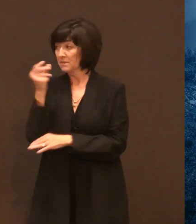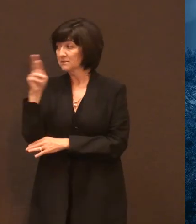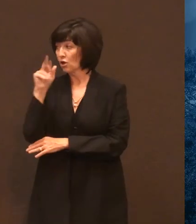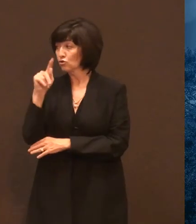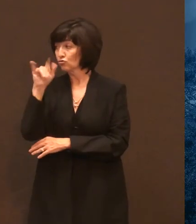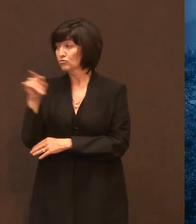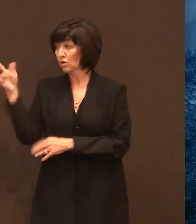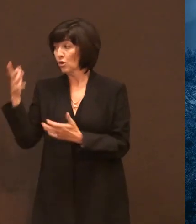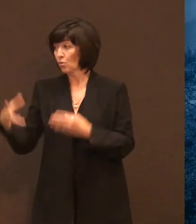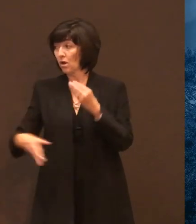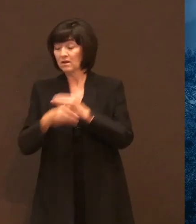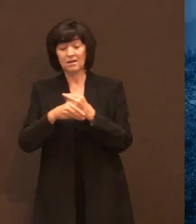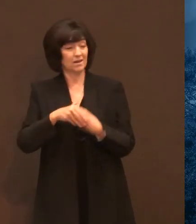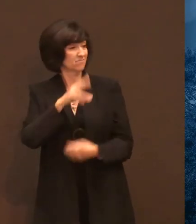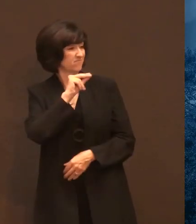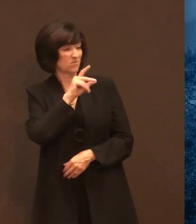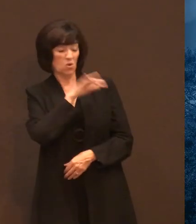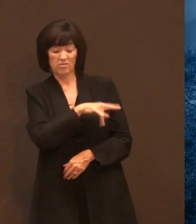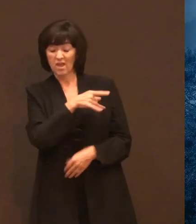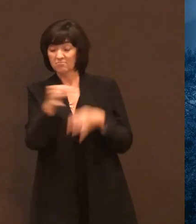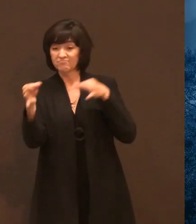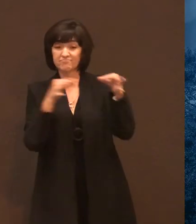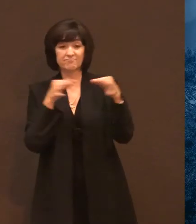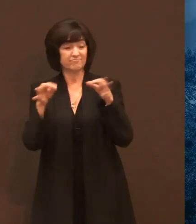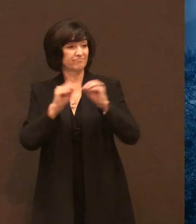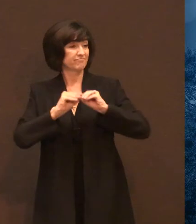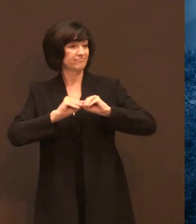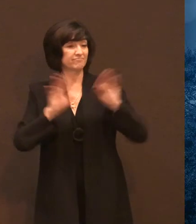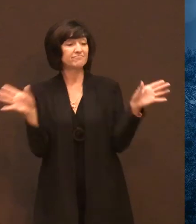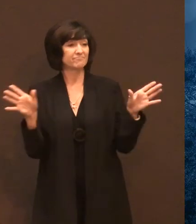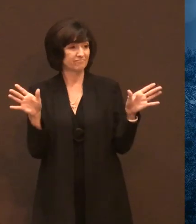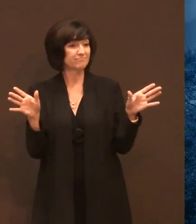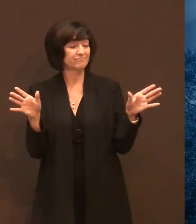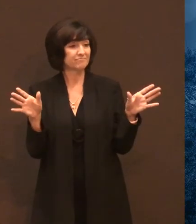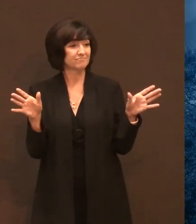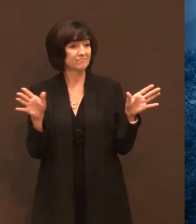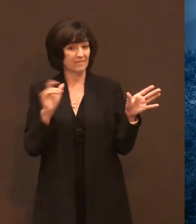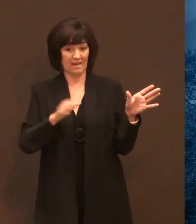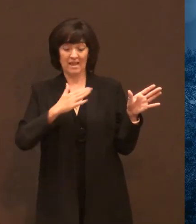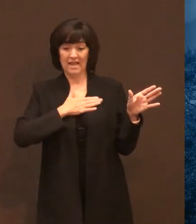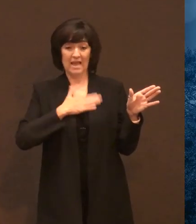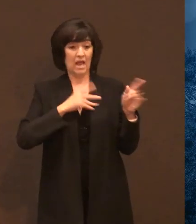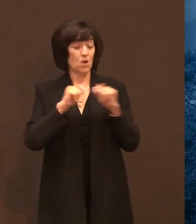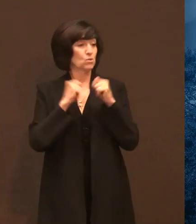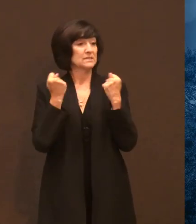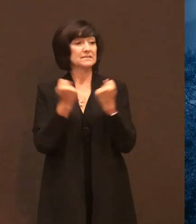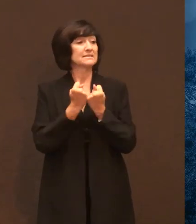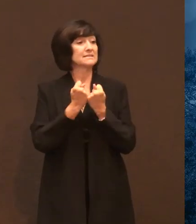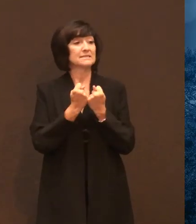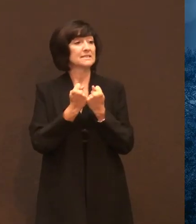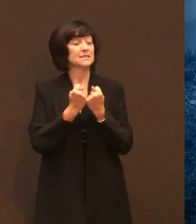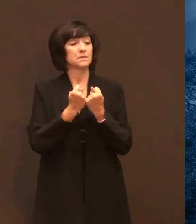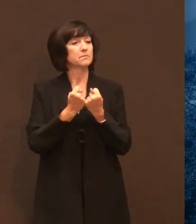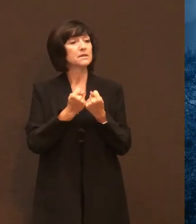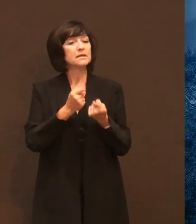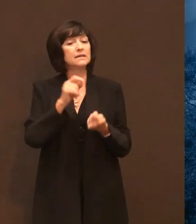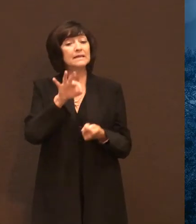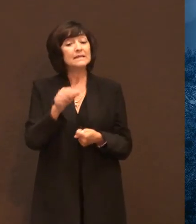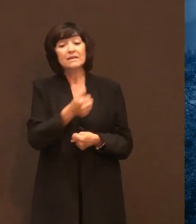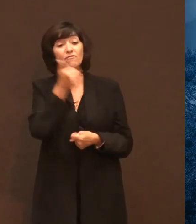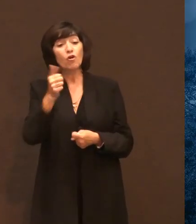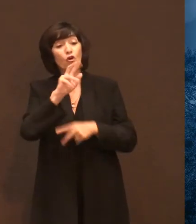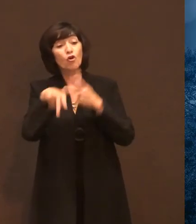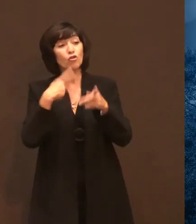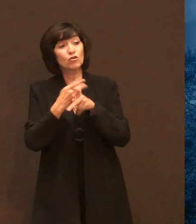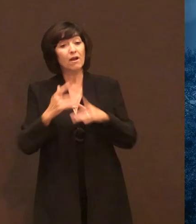that. I don't. I think that was, exactly the thinking of our team. It's just very difficult to control the environment when you